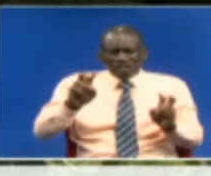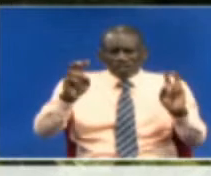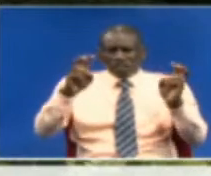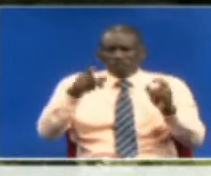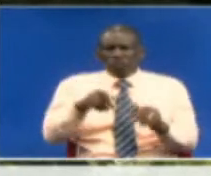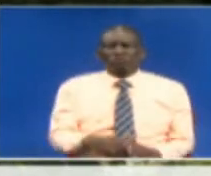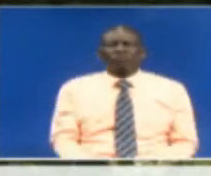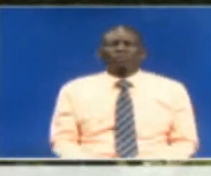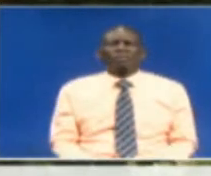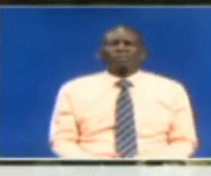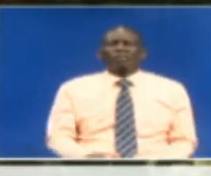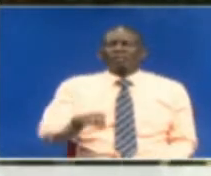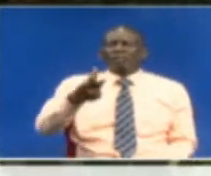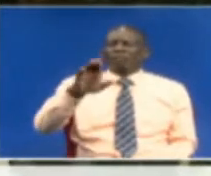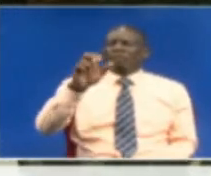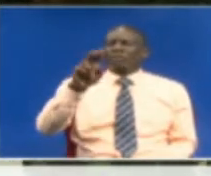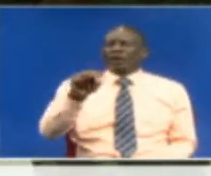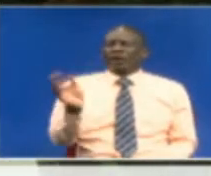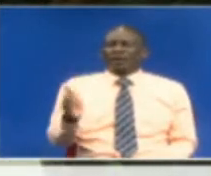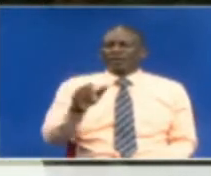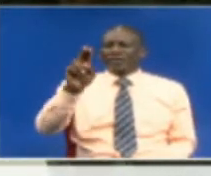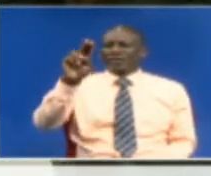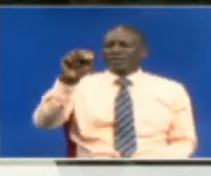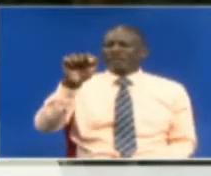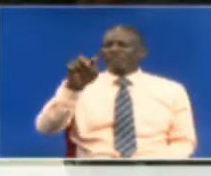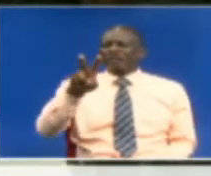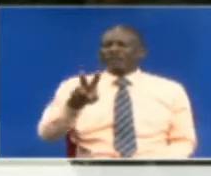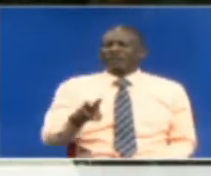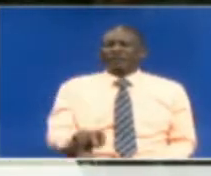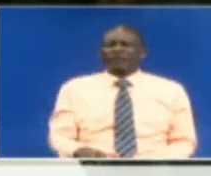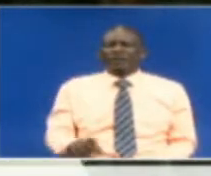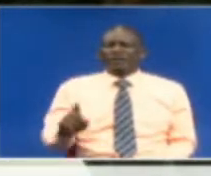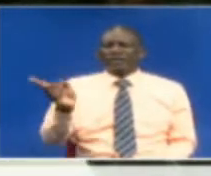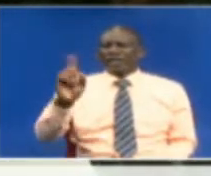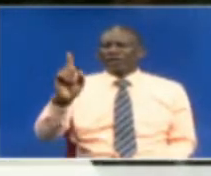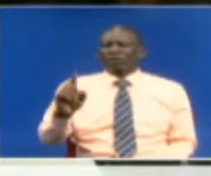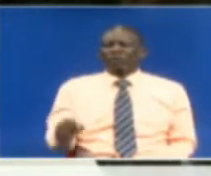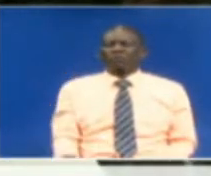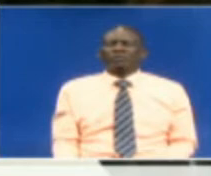incident. Brian Mushiri, NTV,